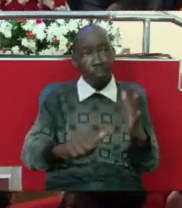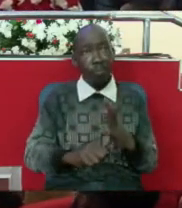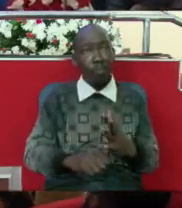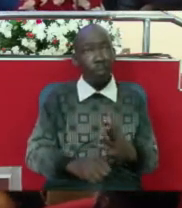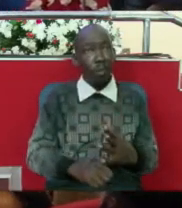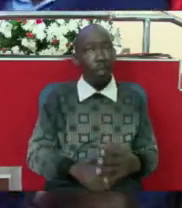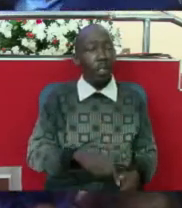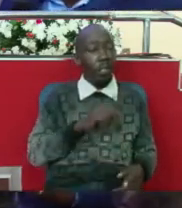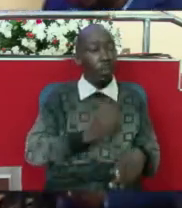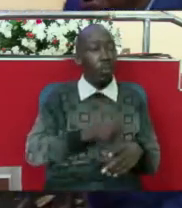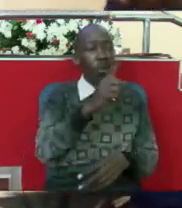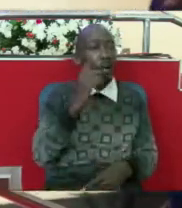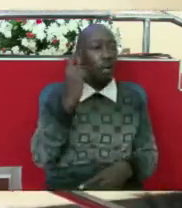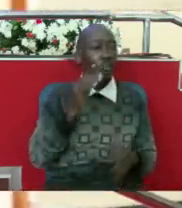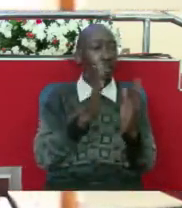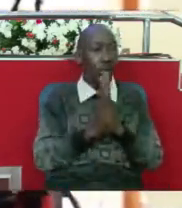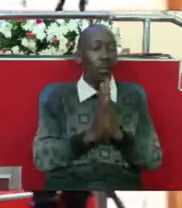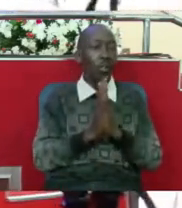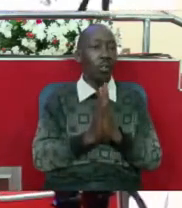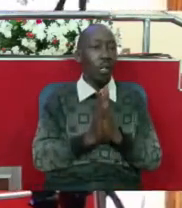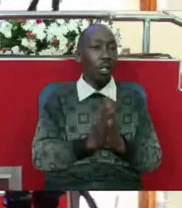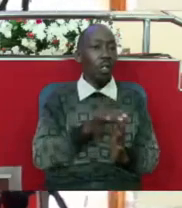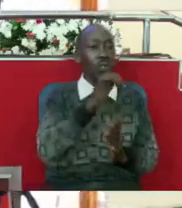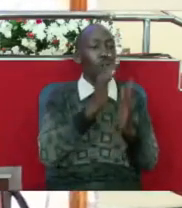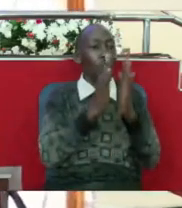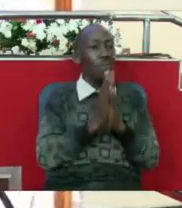you pray, who do you bind?